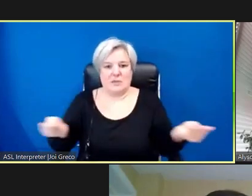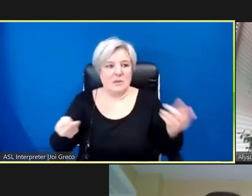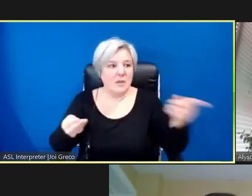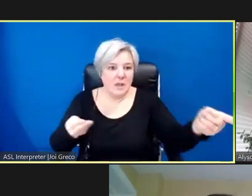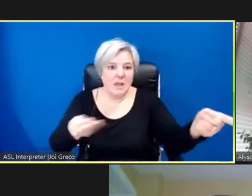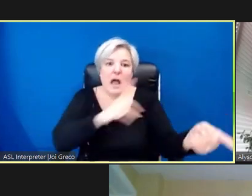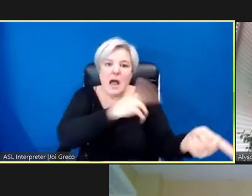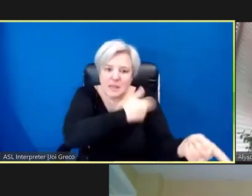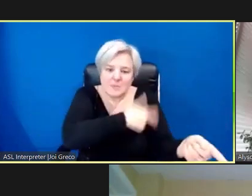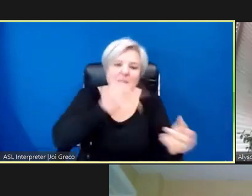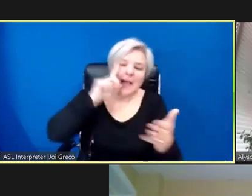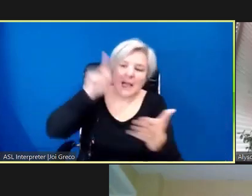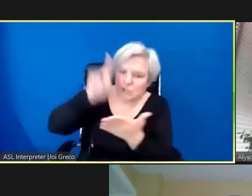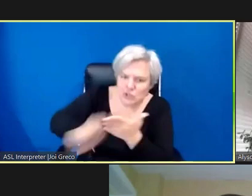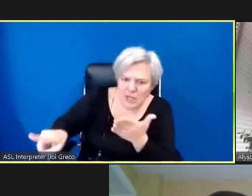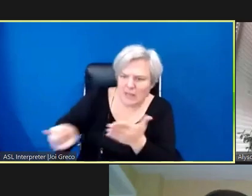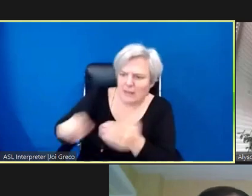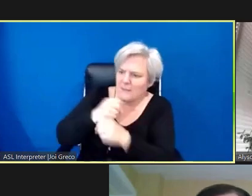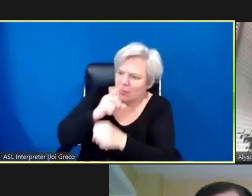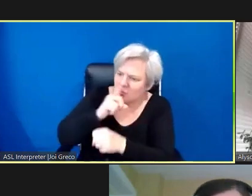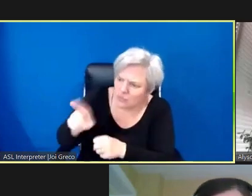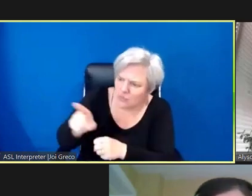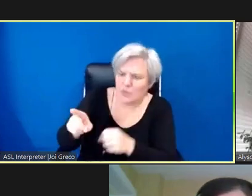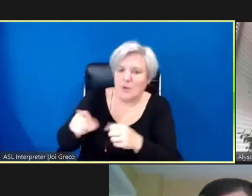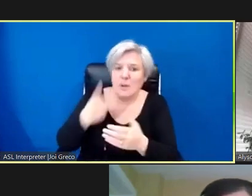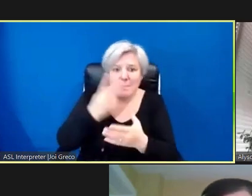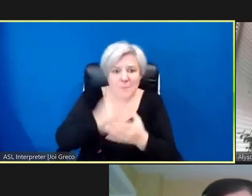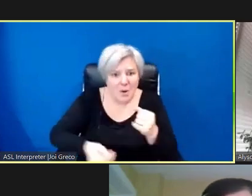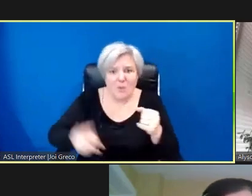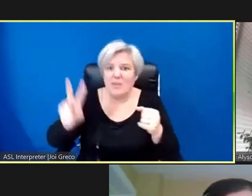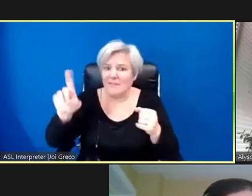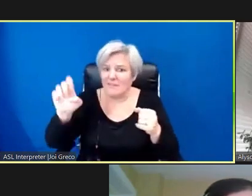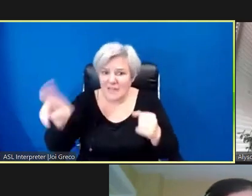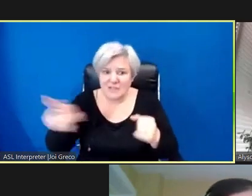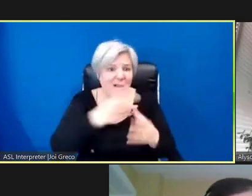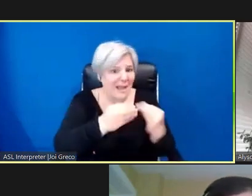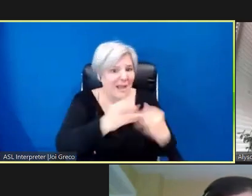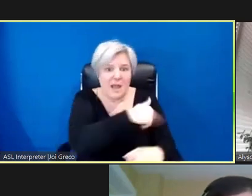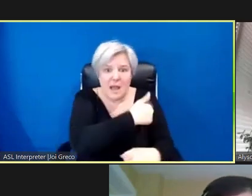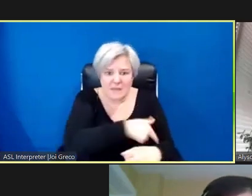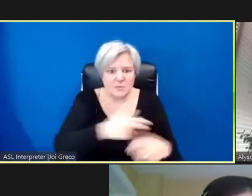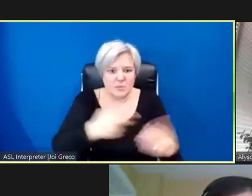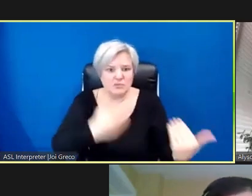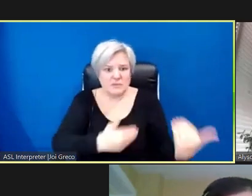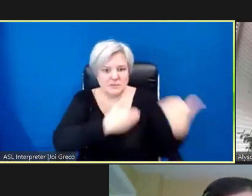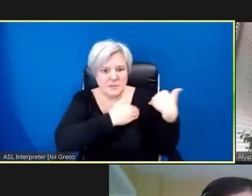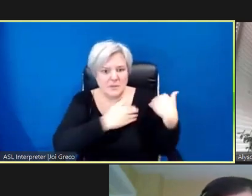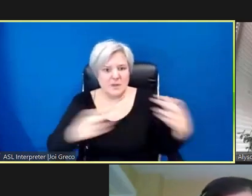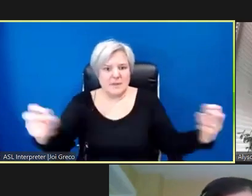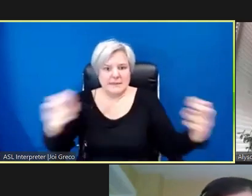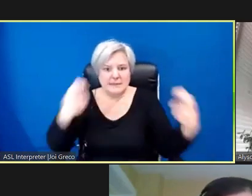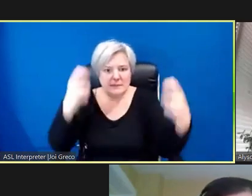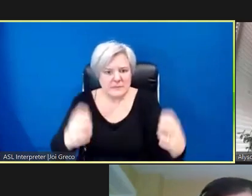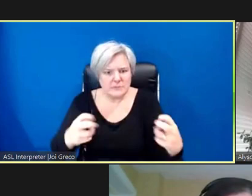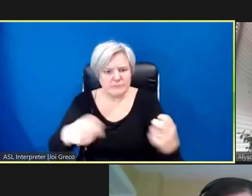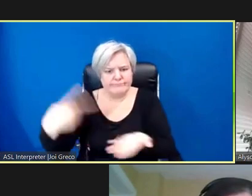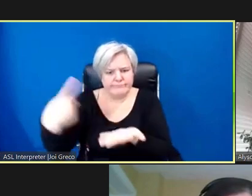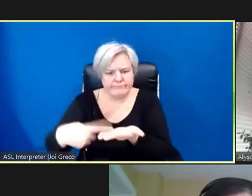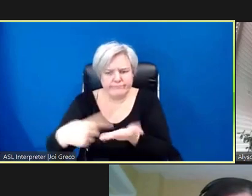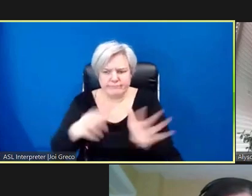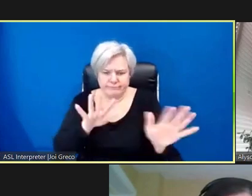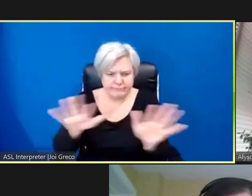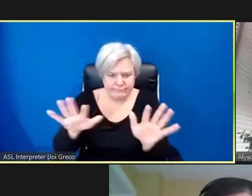these best practice materials, to both the outsourcing company and the hospital, and sit down at the table with them and